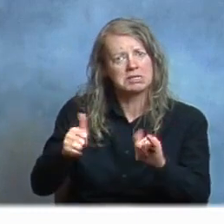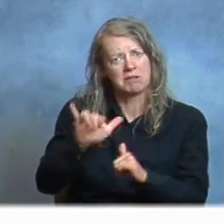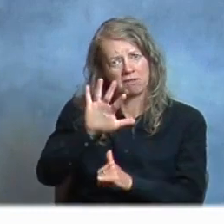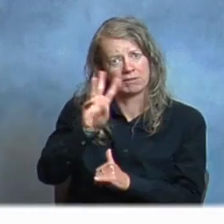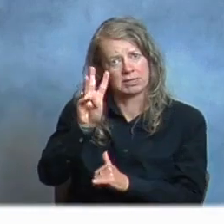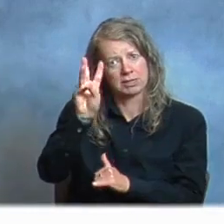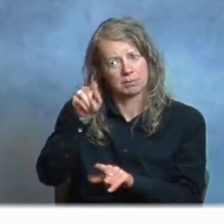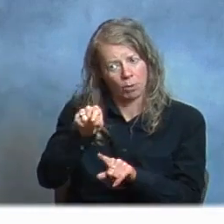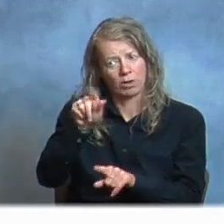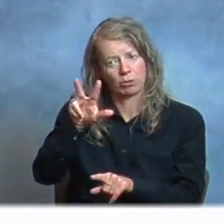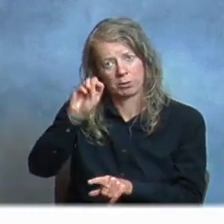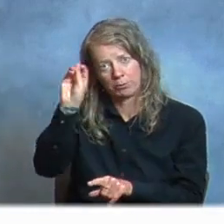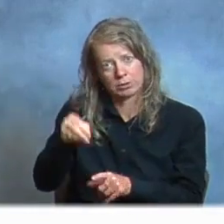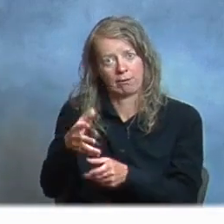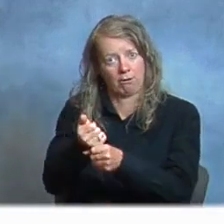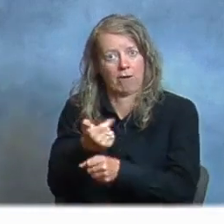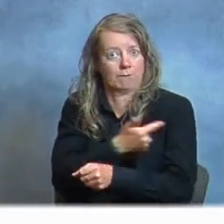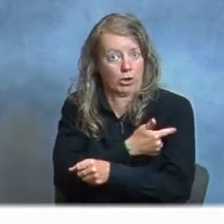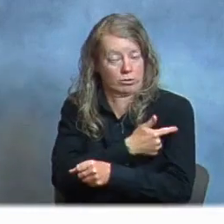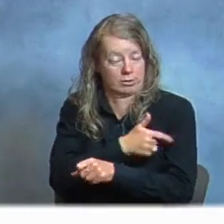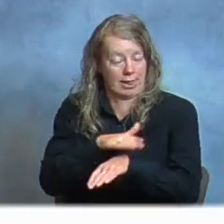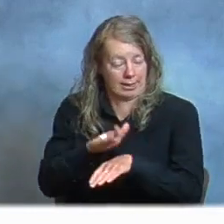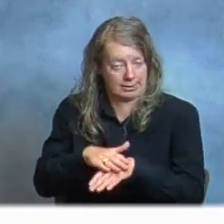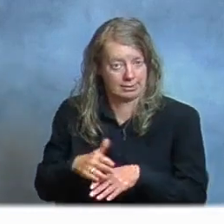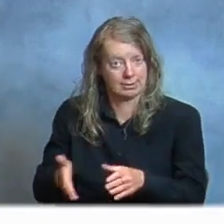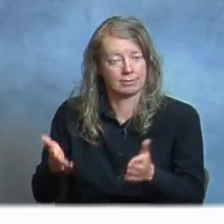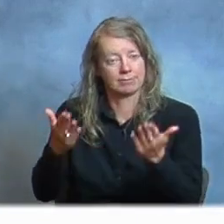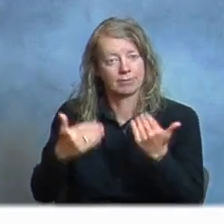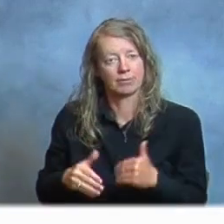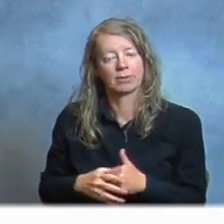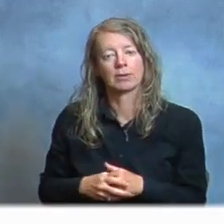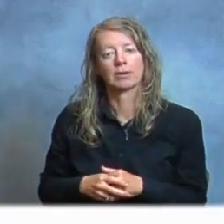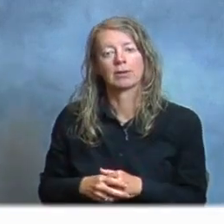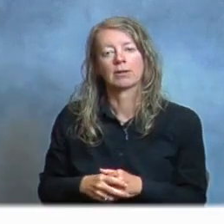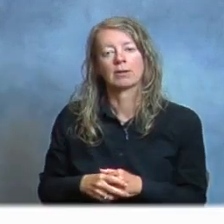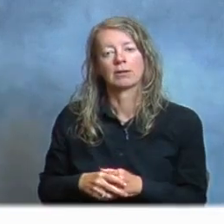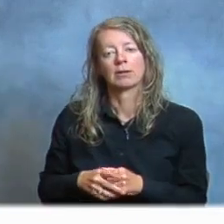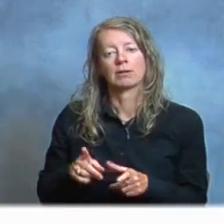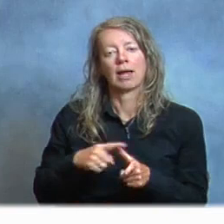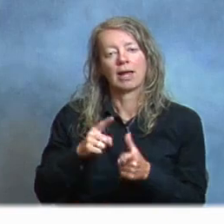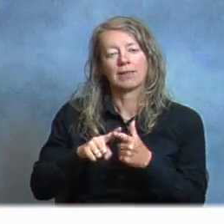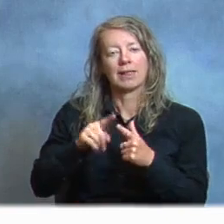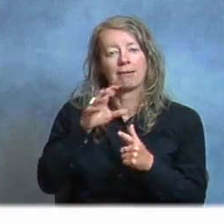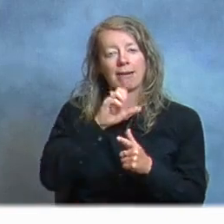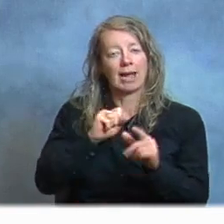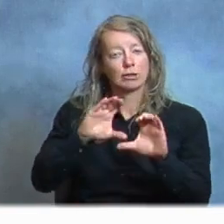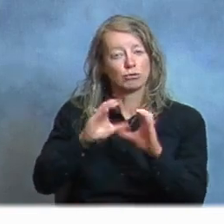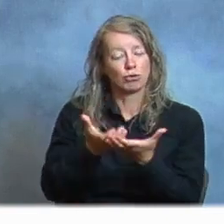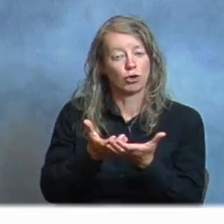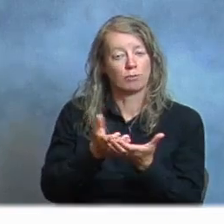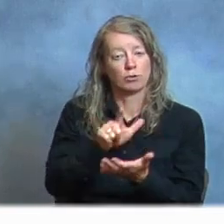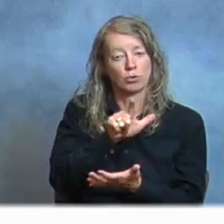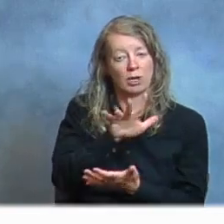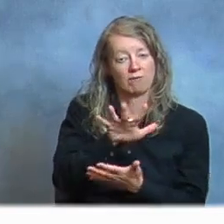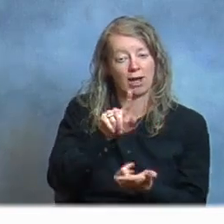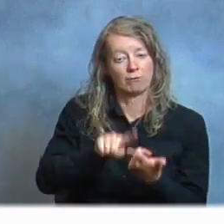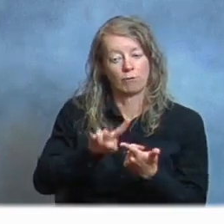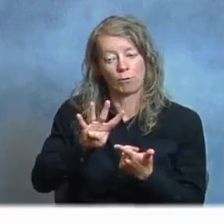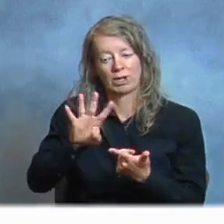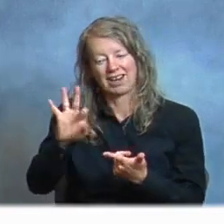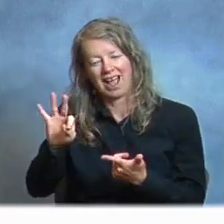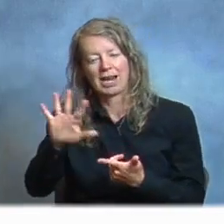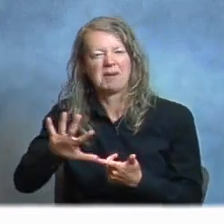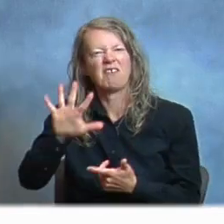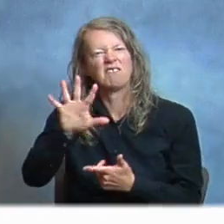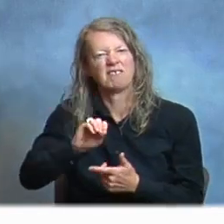56.3%. And a little over 52% of those in 25 to